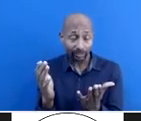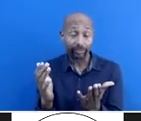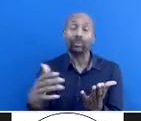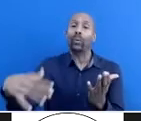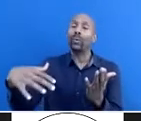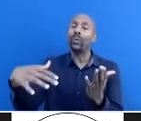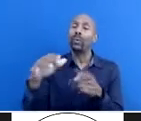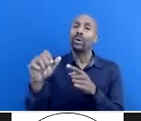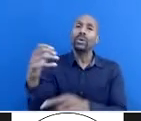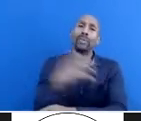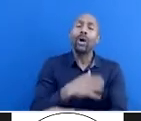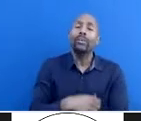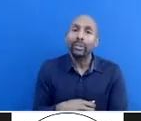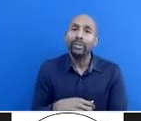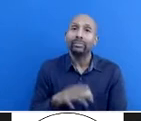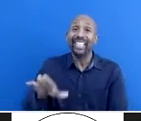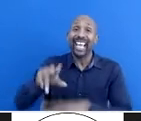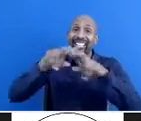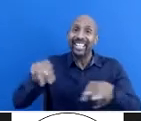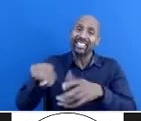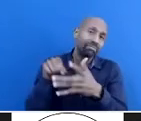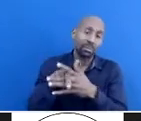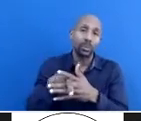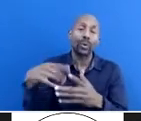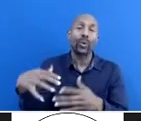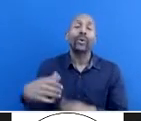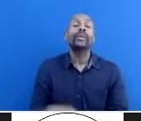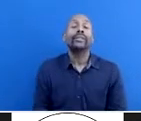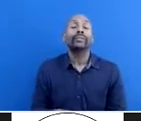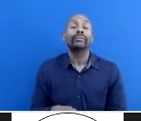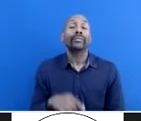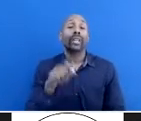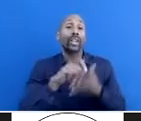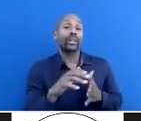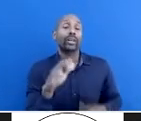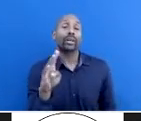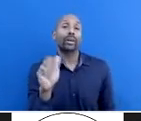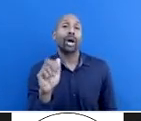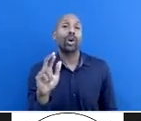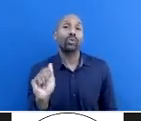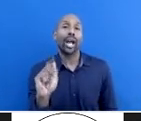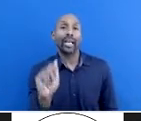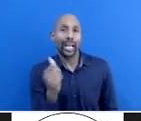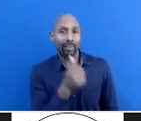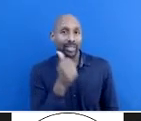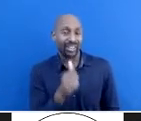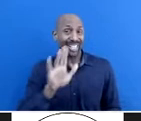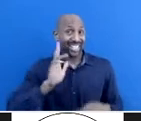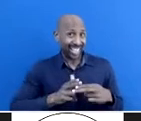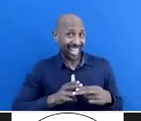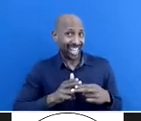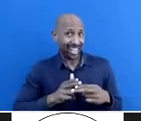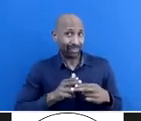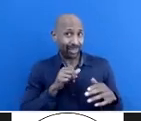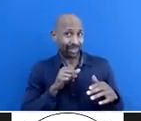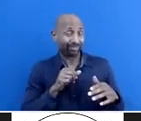analysis, penetrating analysis. Baraka himself wasn't born with this very Muslim-sounding